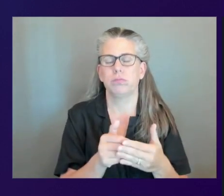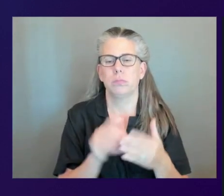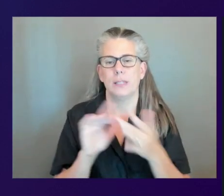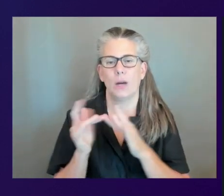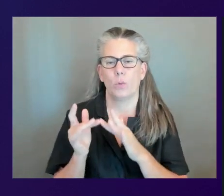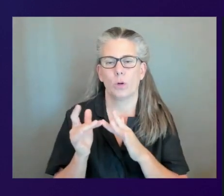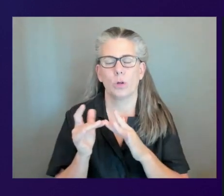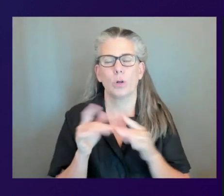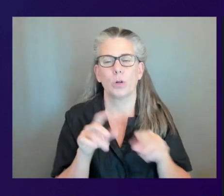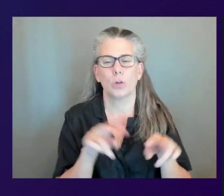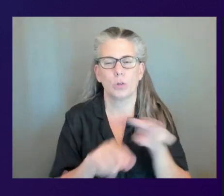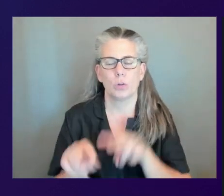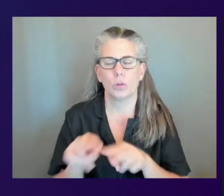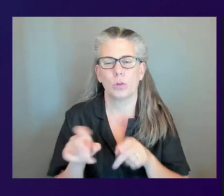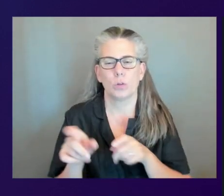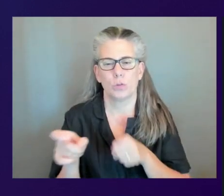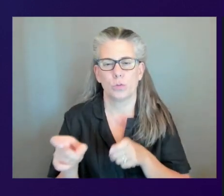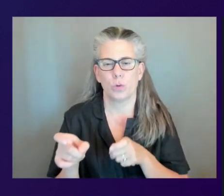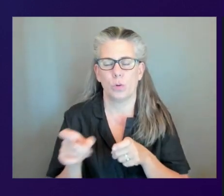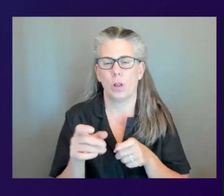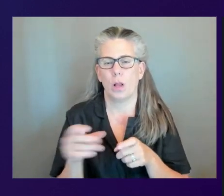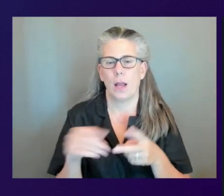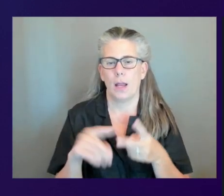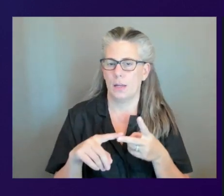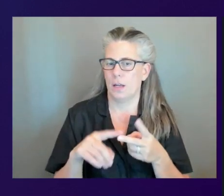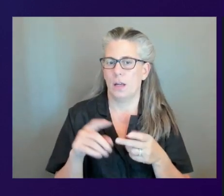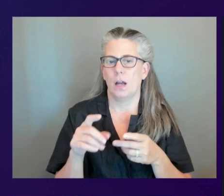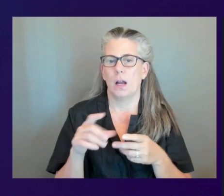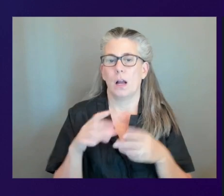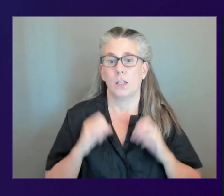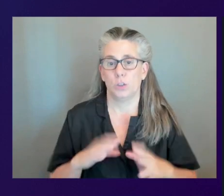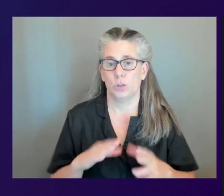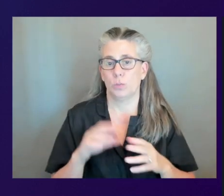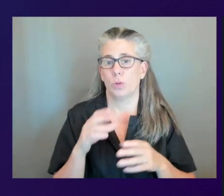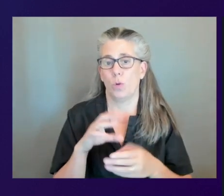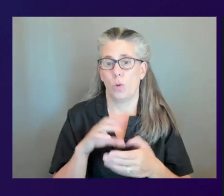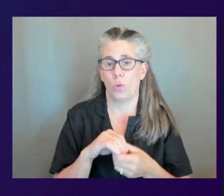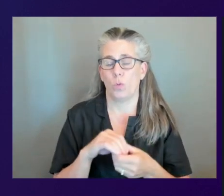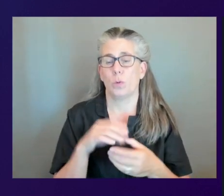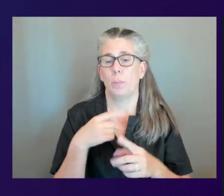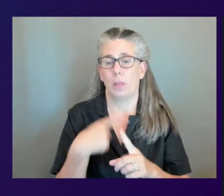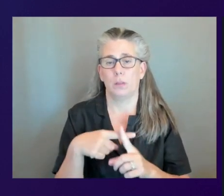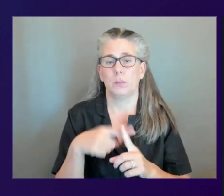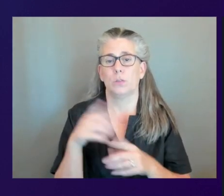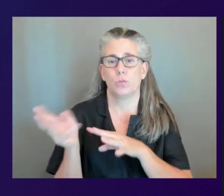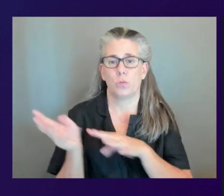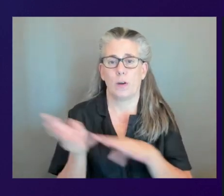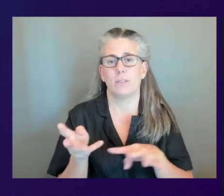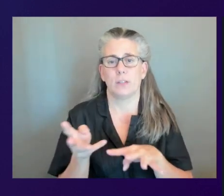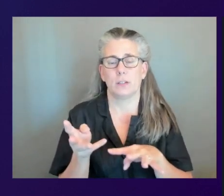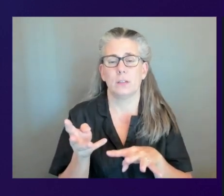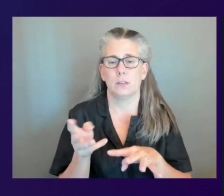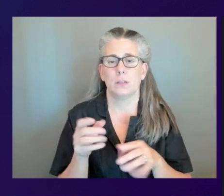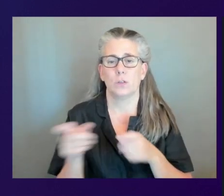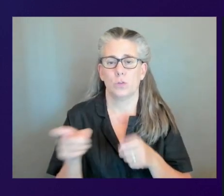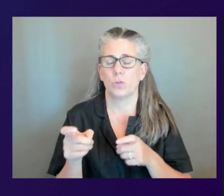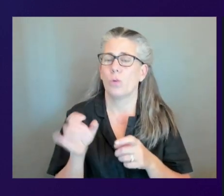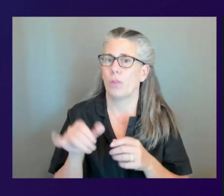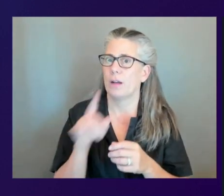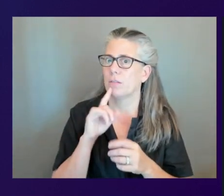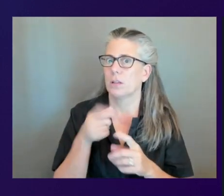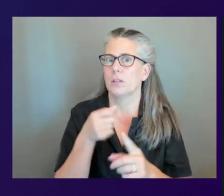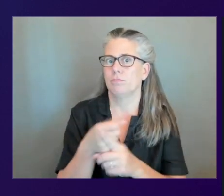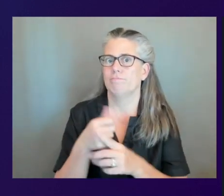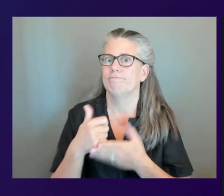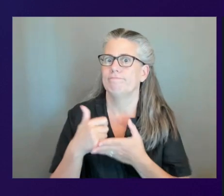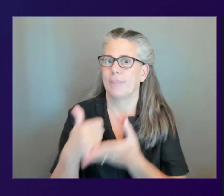control over the certification chain and the traffic control. That's really hitting home with some of our federal and government customers.